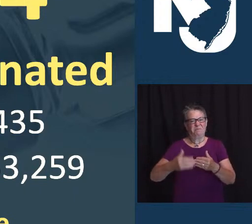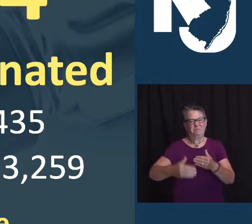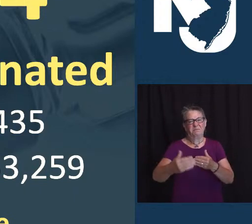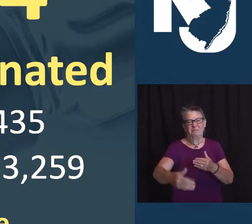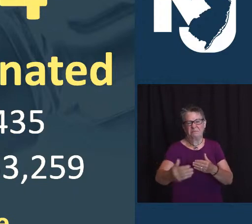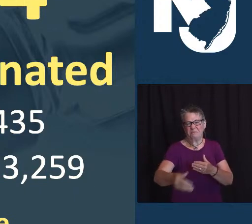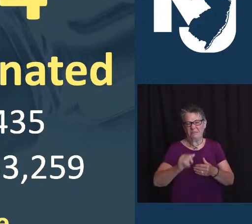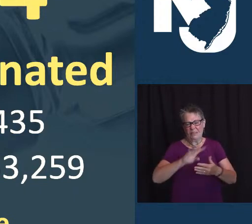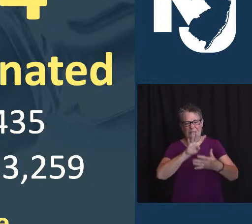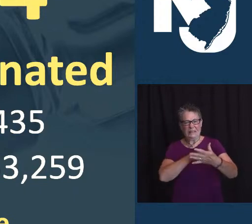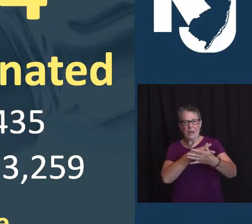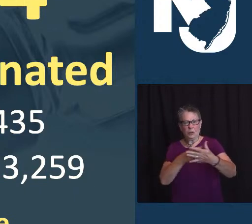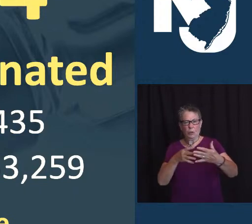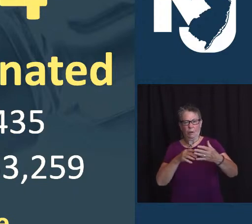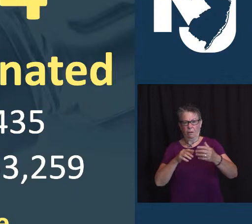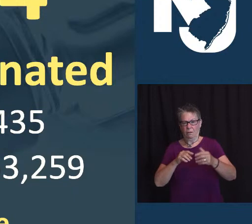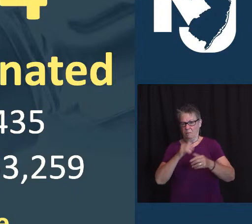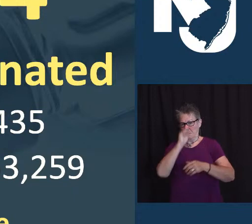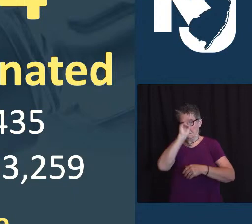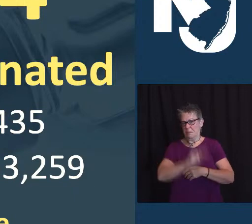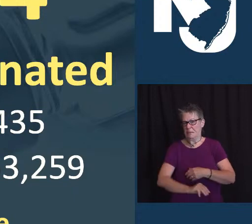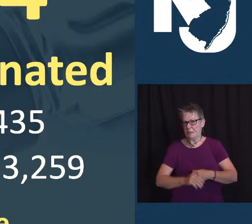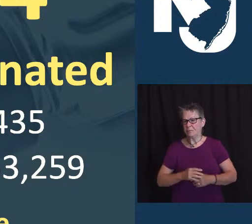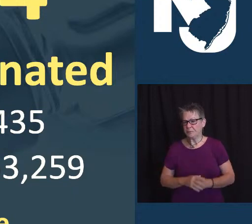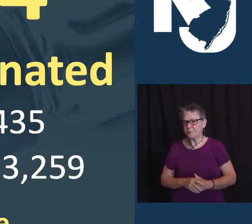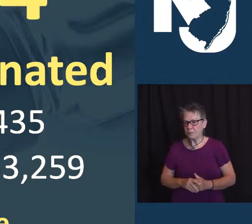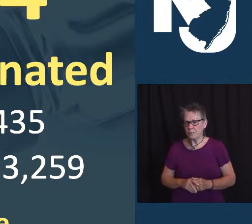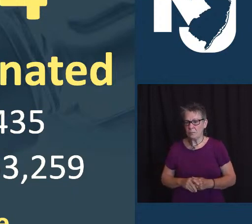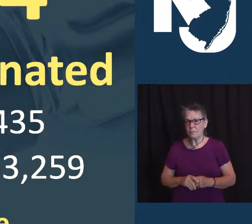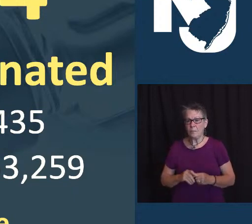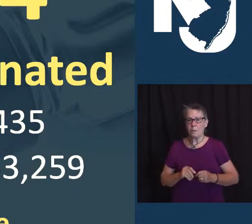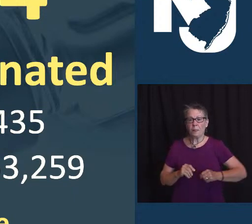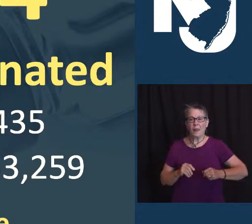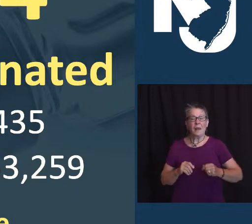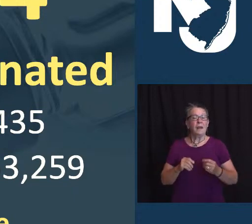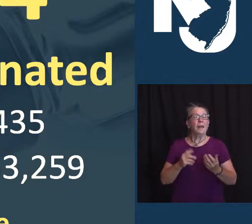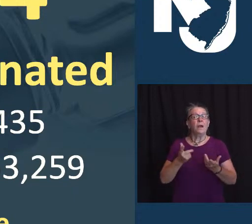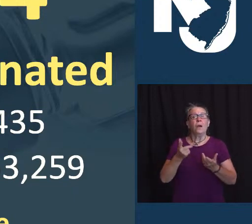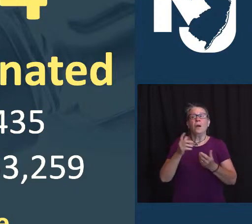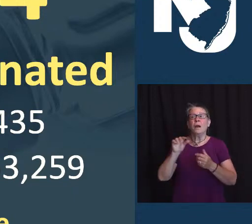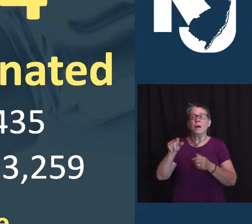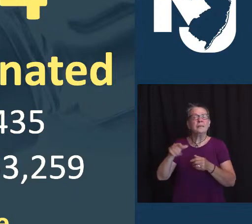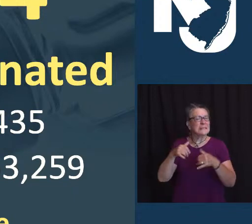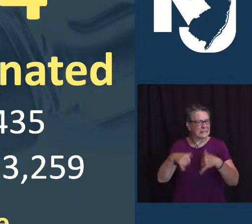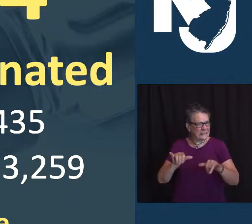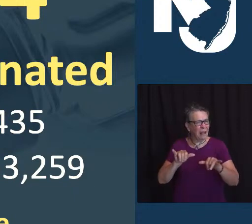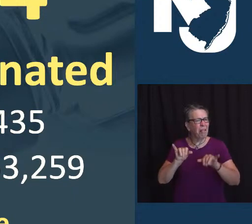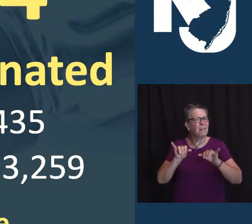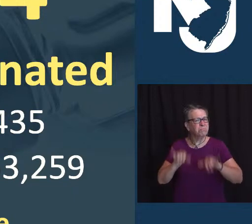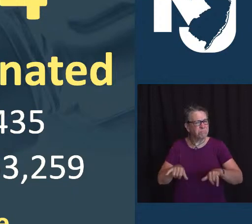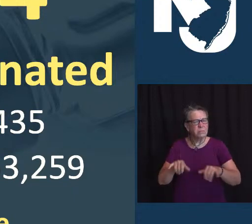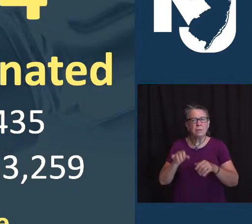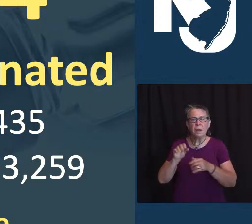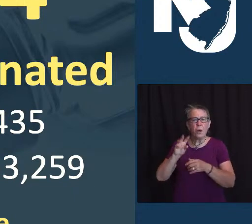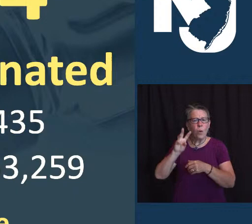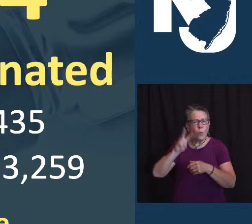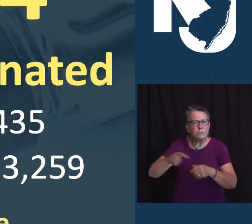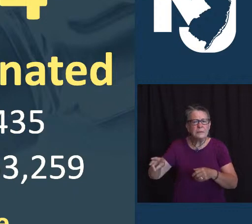social media channels. First, looking at our vaccination progress, we are today reporting a